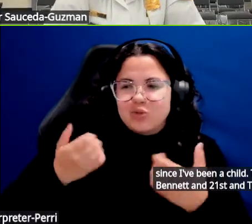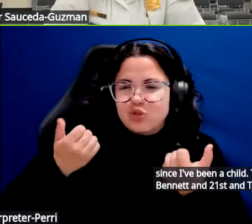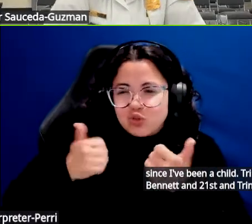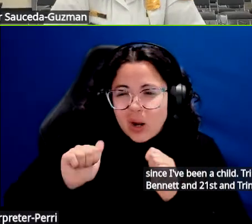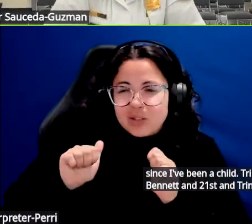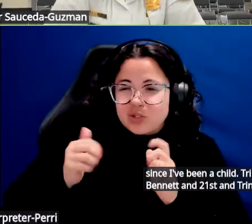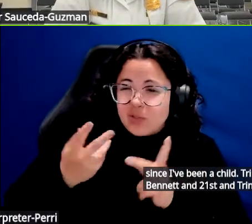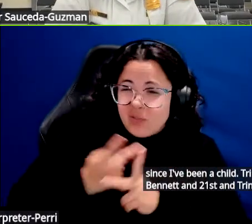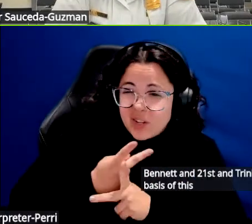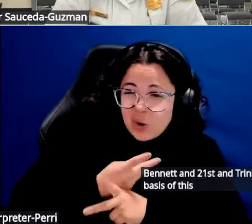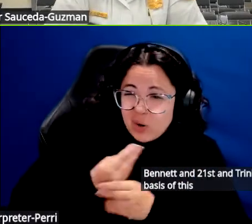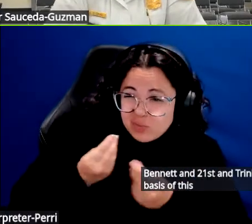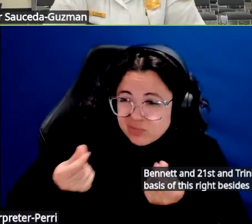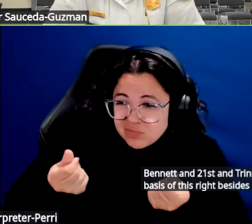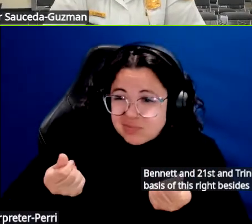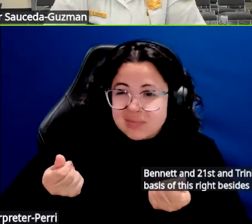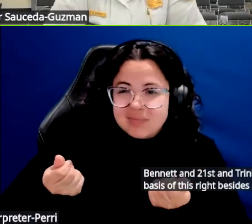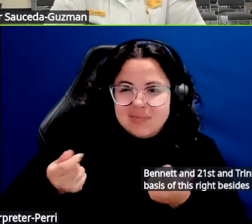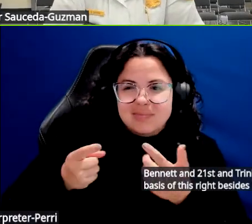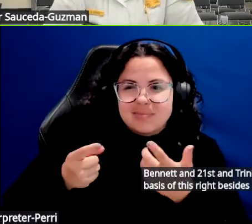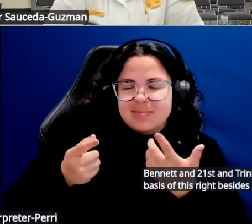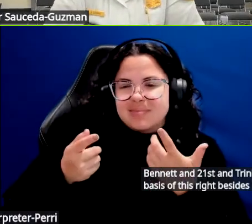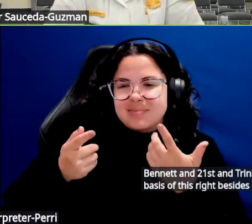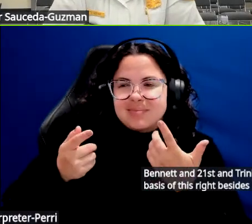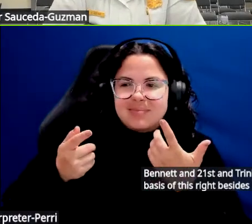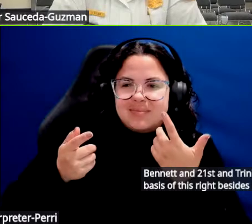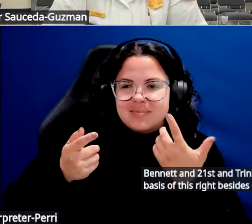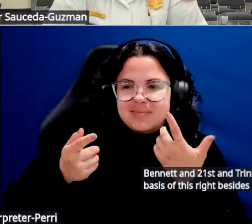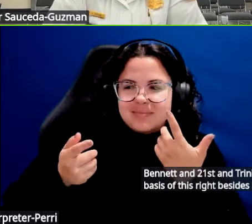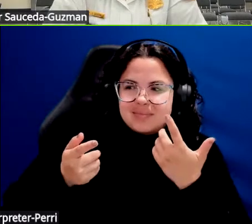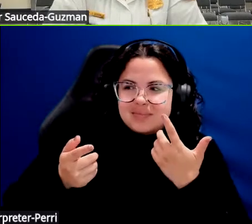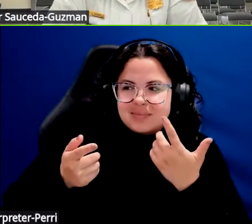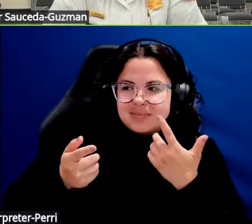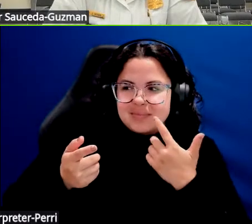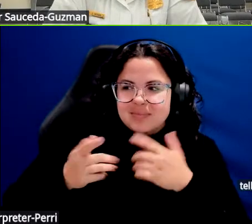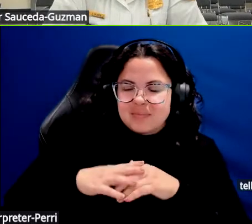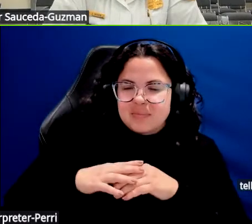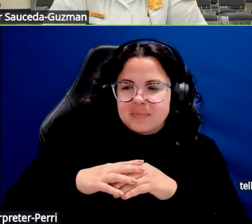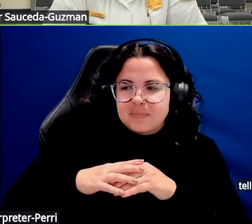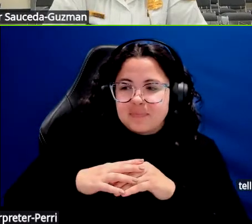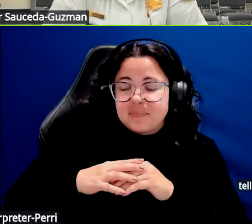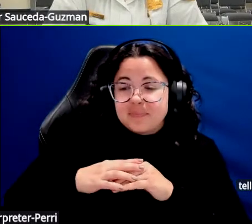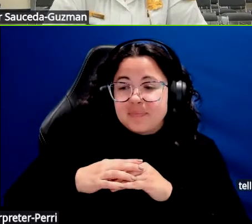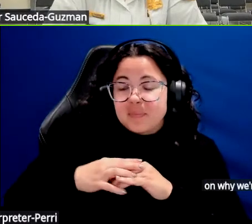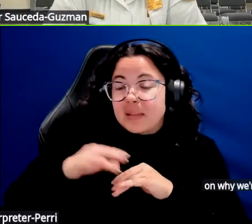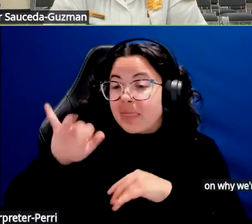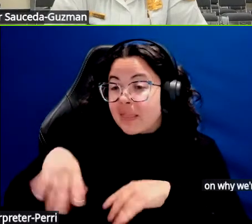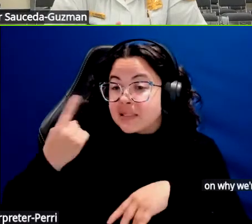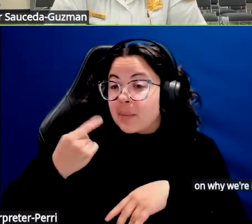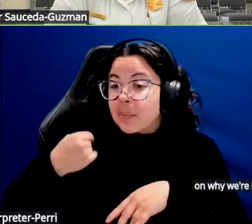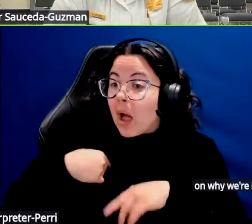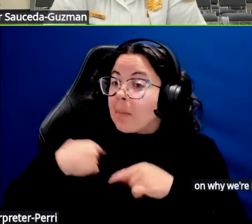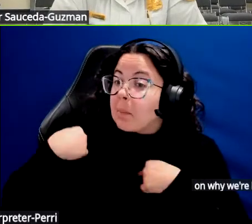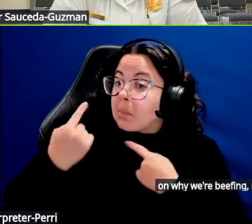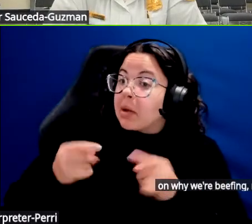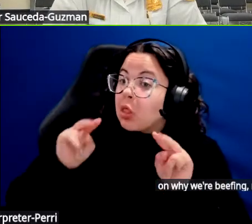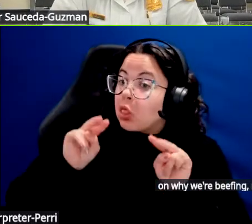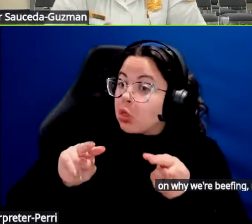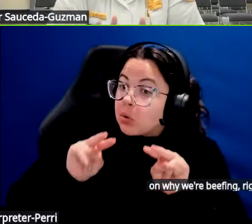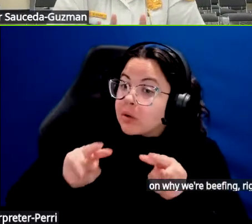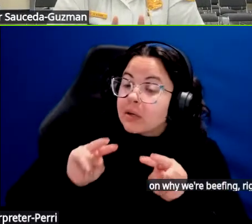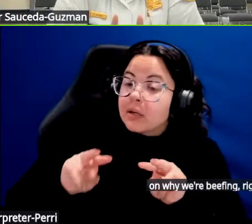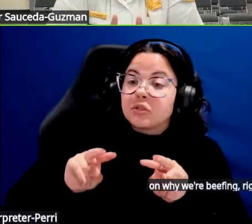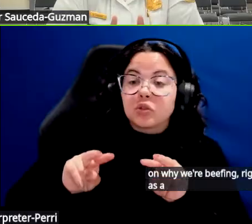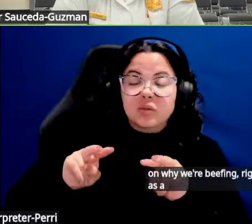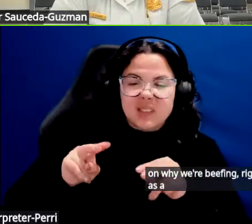basis of this, right? Besides it being an old wives' tale on why we're beefing, right? And that is something that I've been looking into as a lieutenant